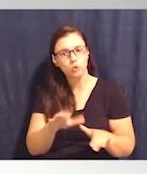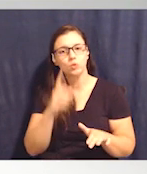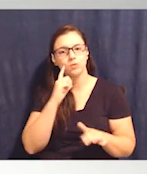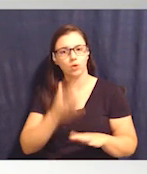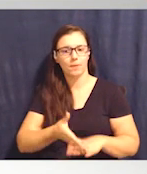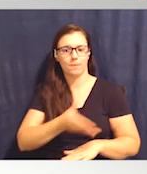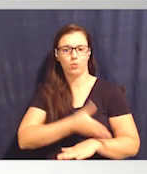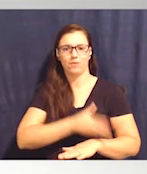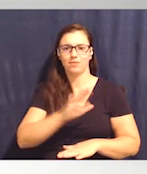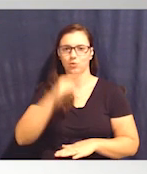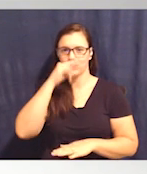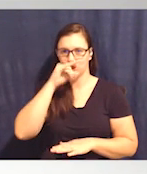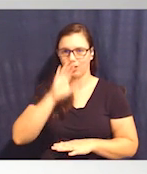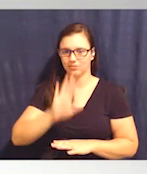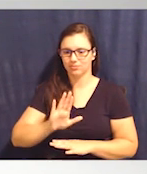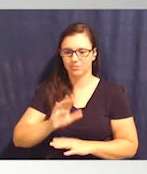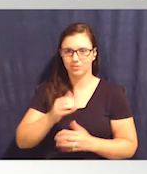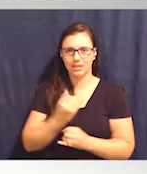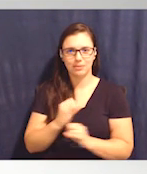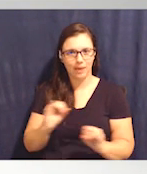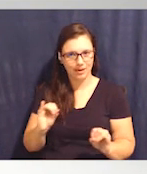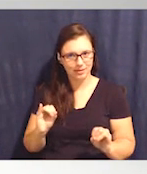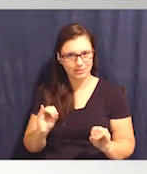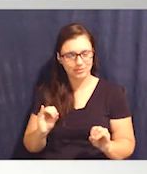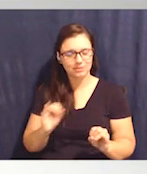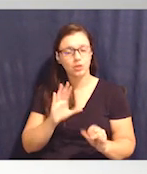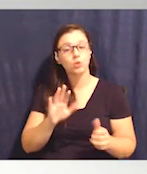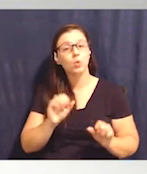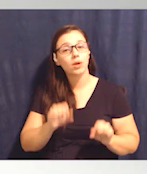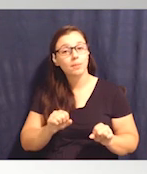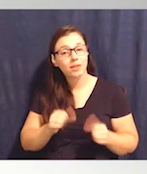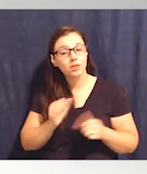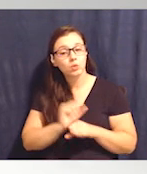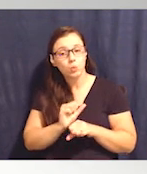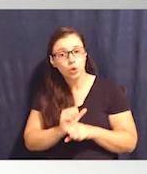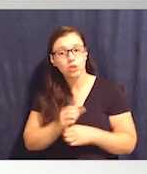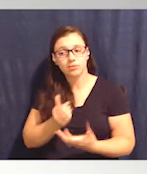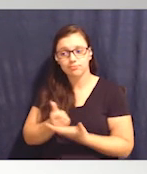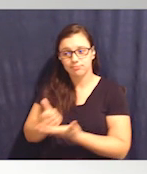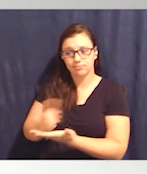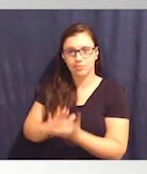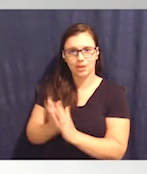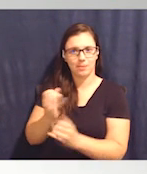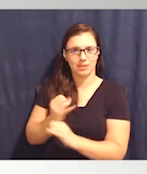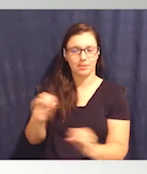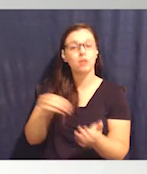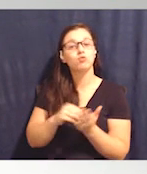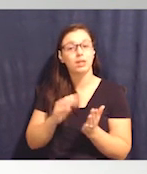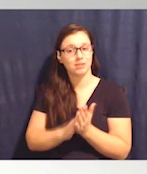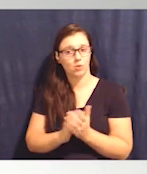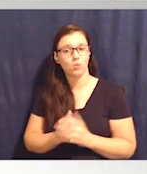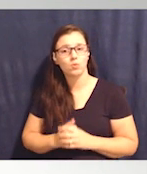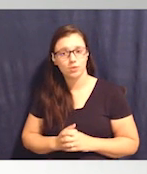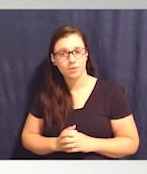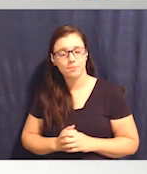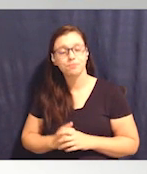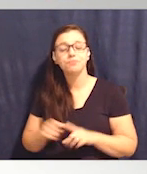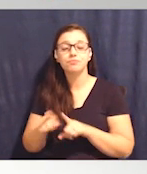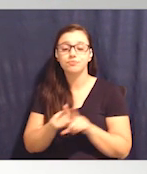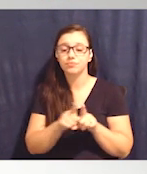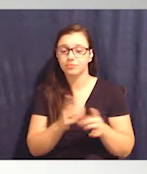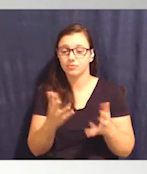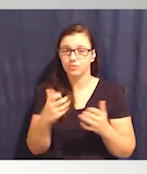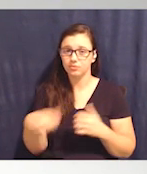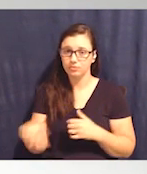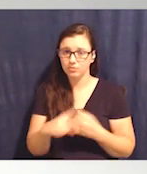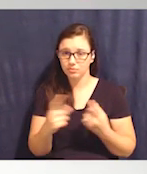and your ability to work to make your child independent. Write it down. What I also would like you to do is pull it apart and